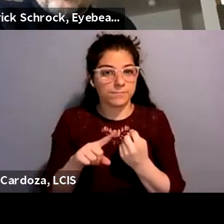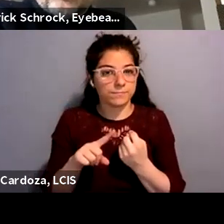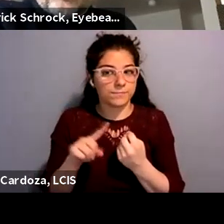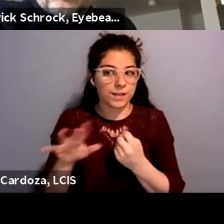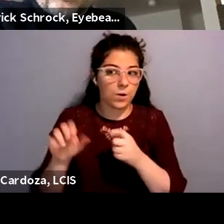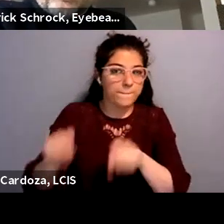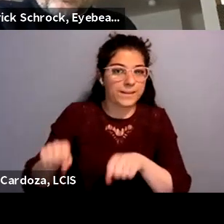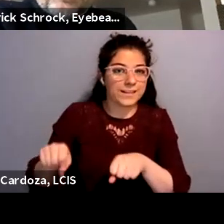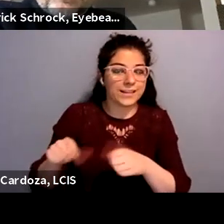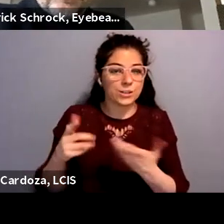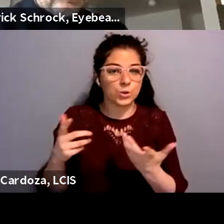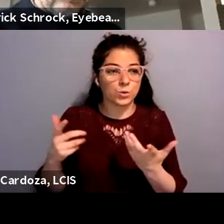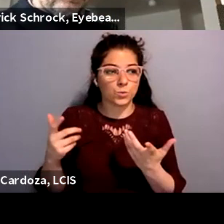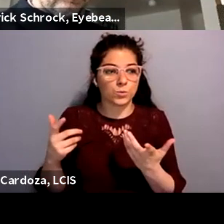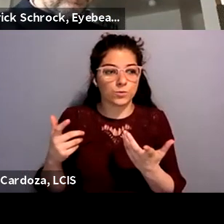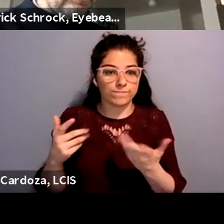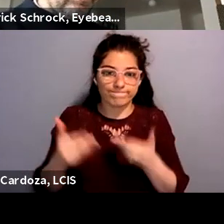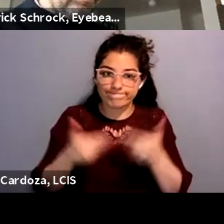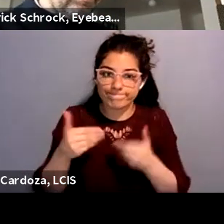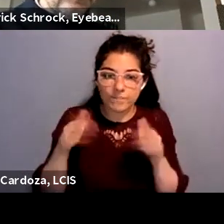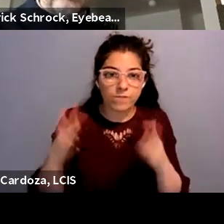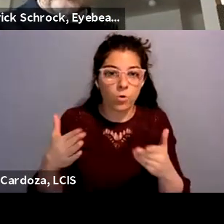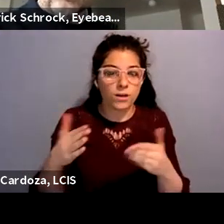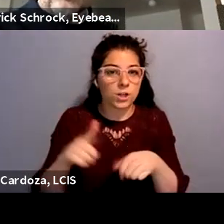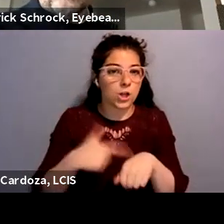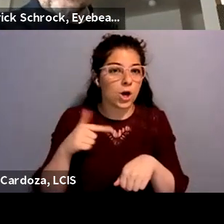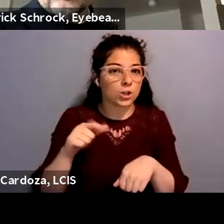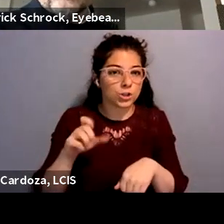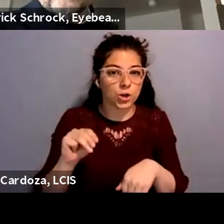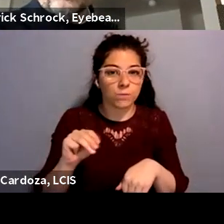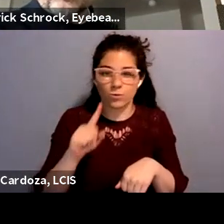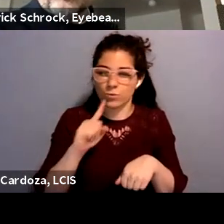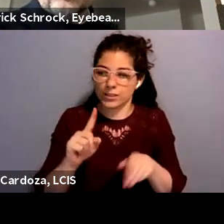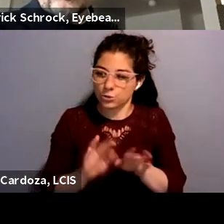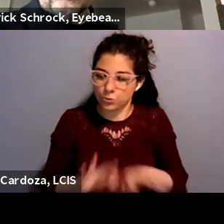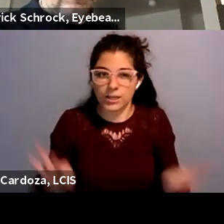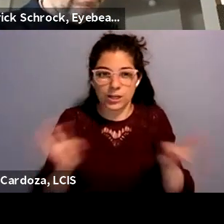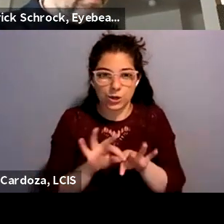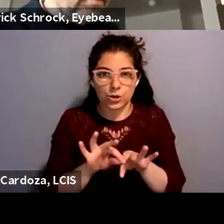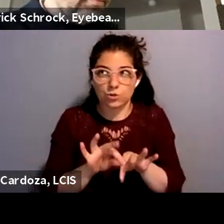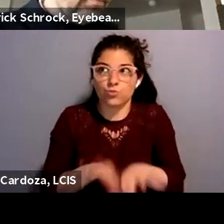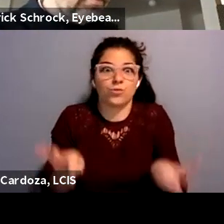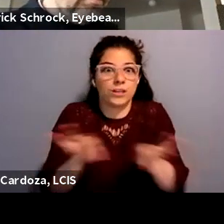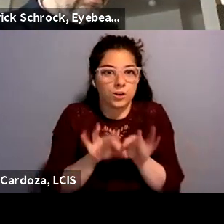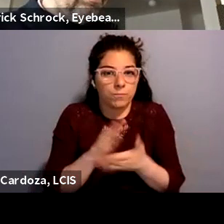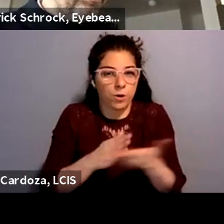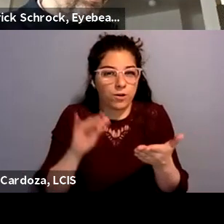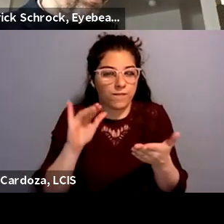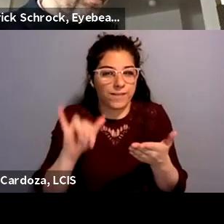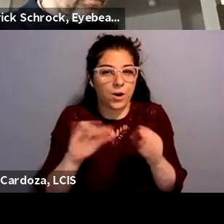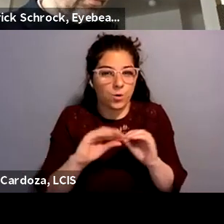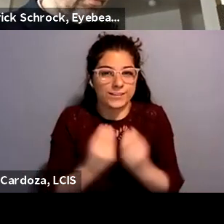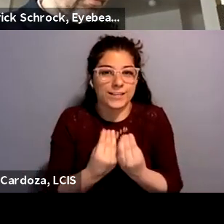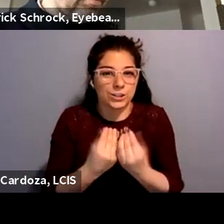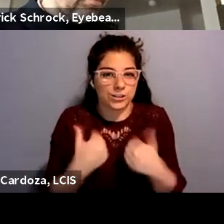ability to keep that focus on the long term and get that really critical aspect of the organization.